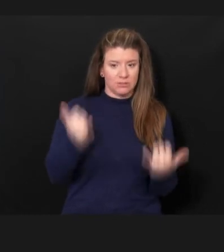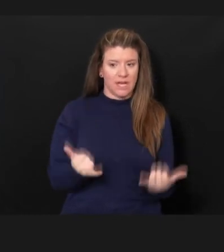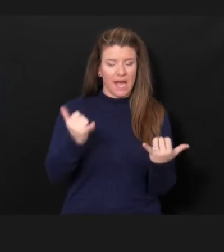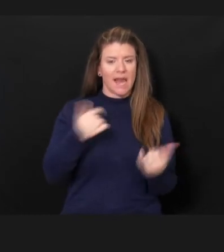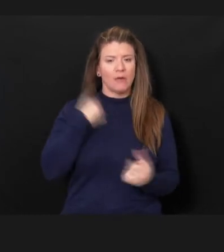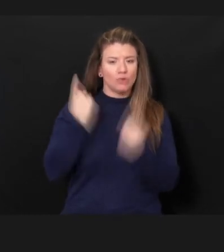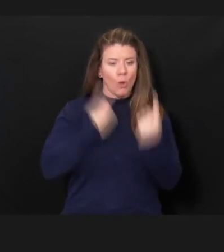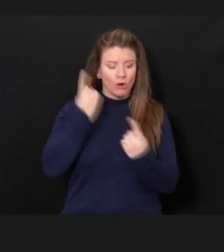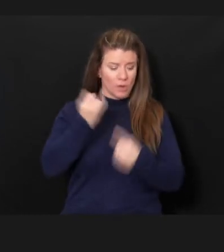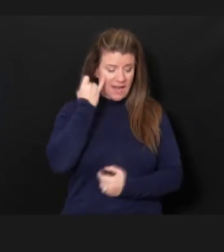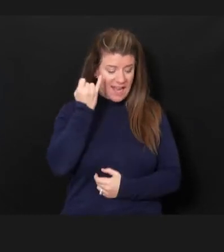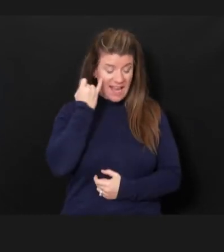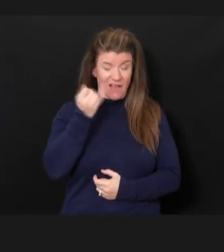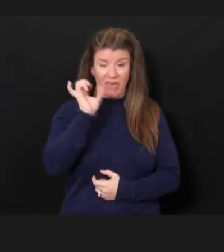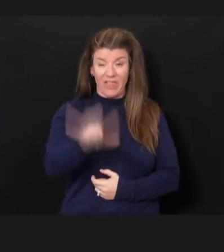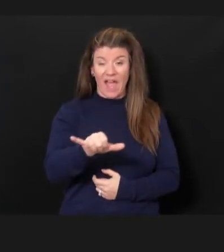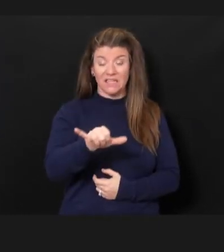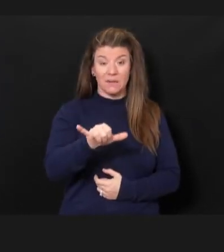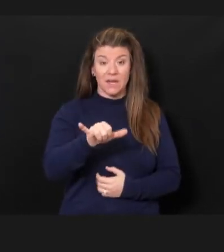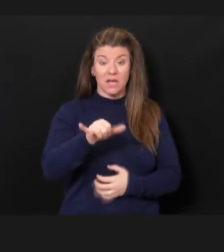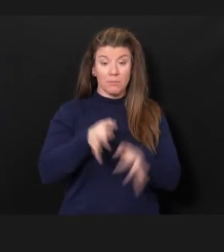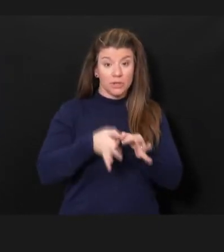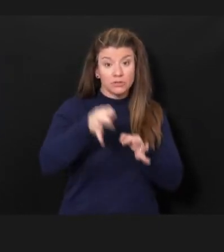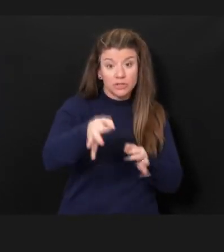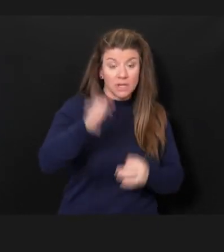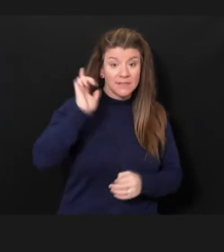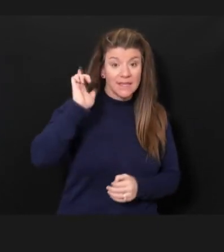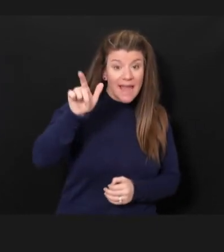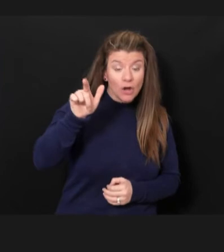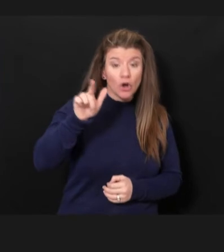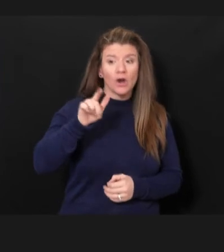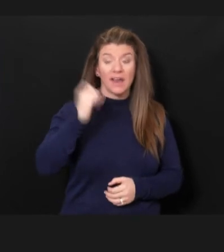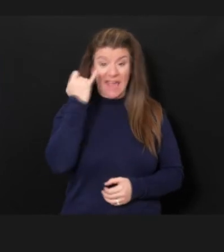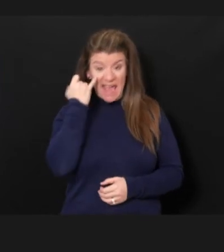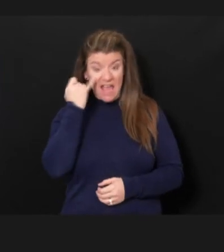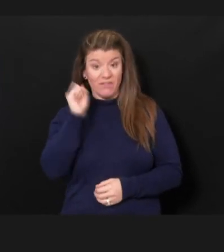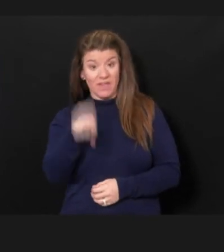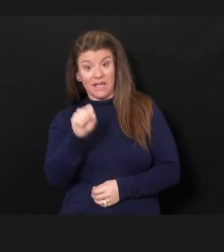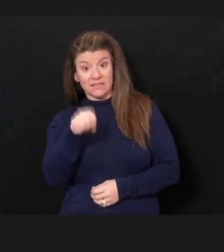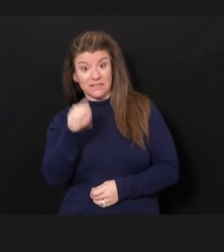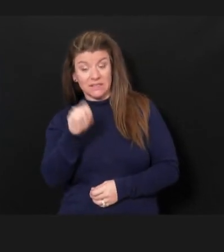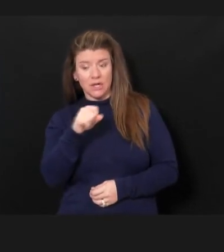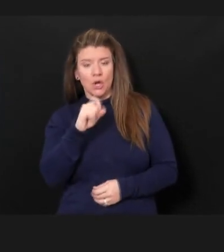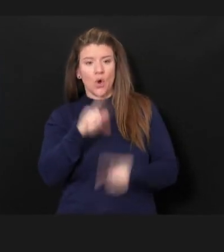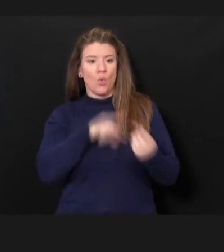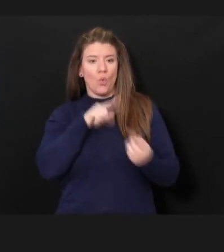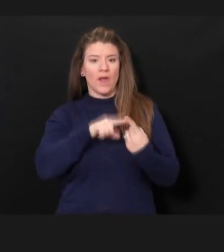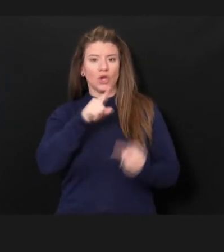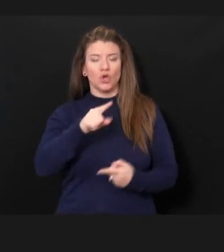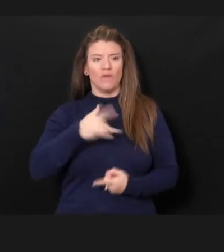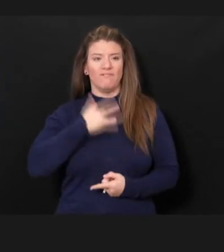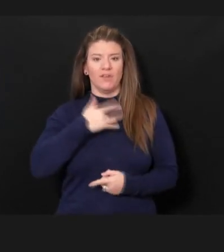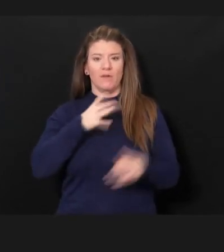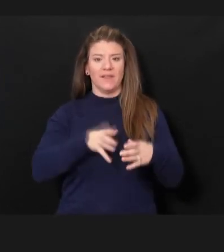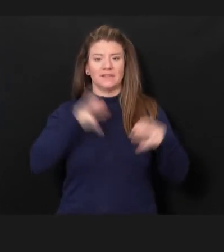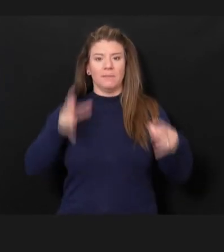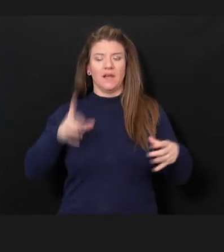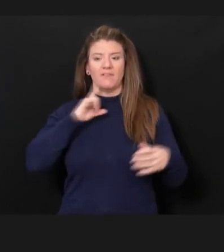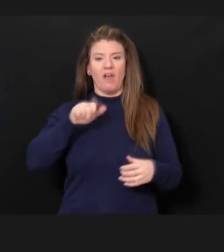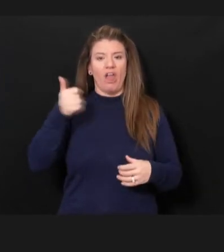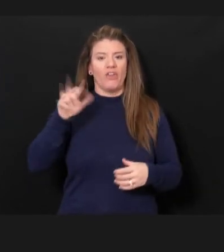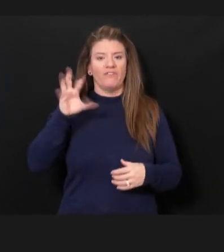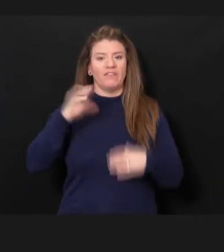was wondering if that's been pushed off for later, and if it has, when you think that the expansion for other 50 and